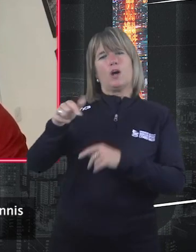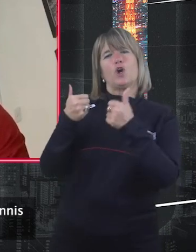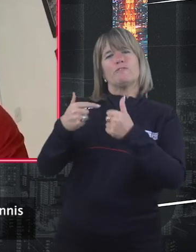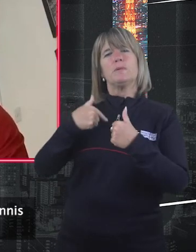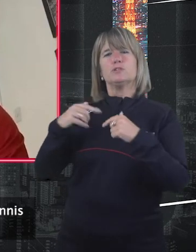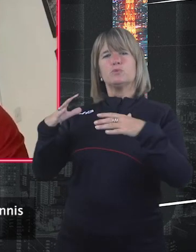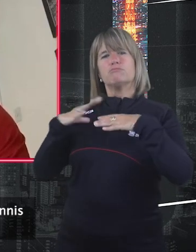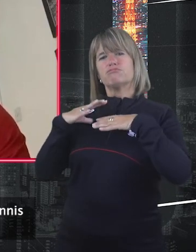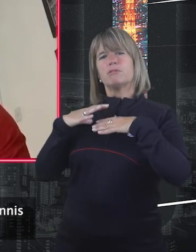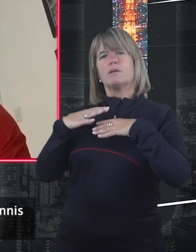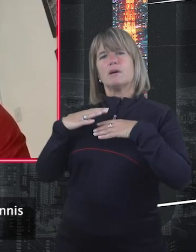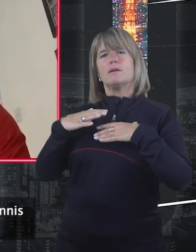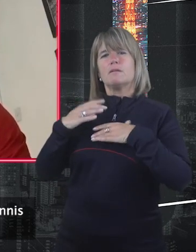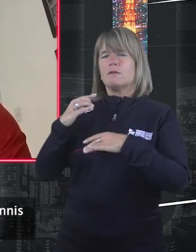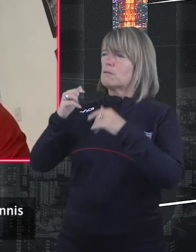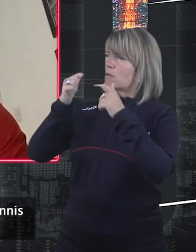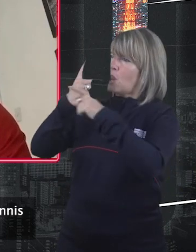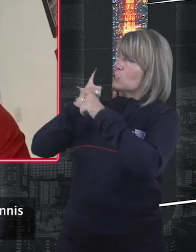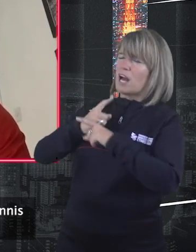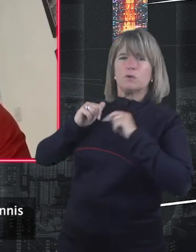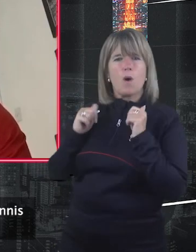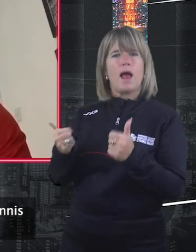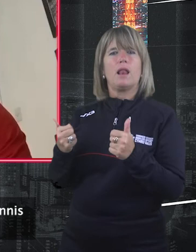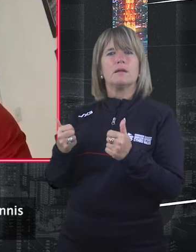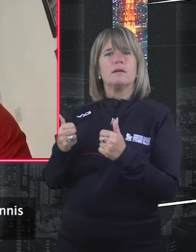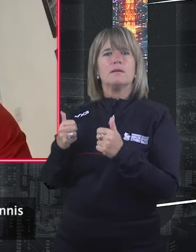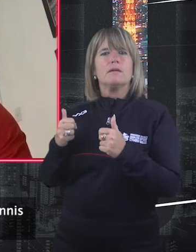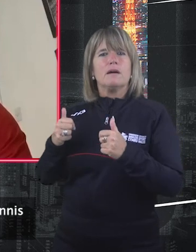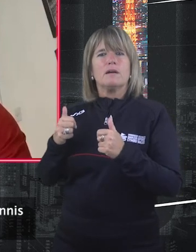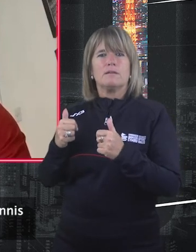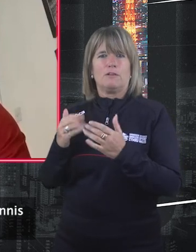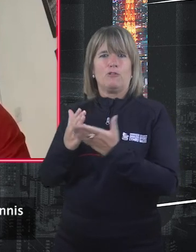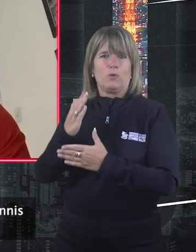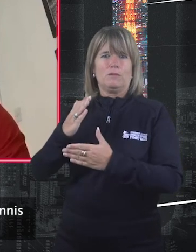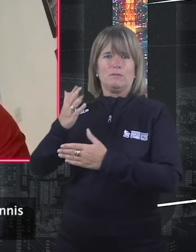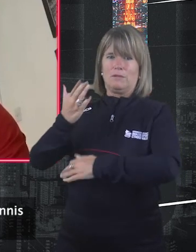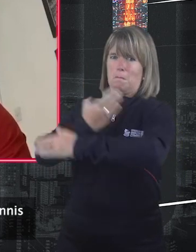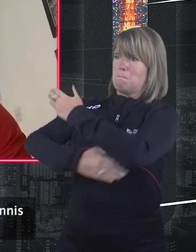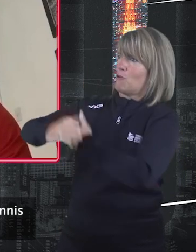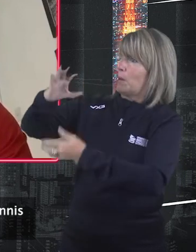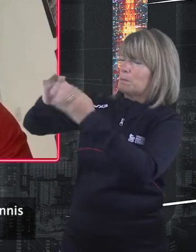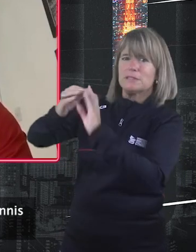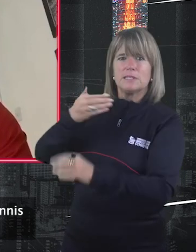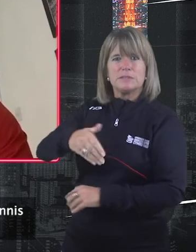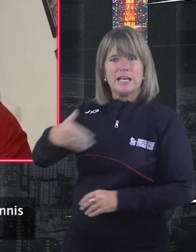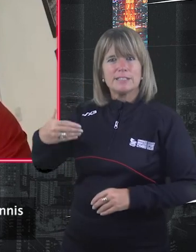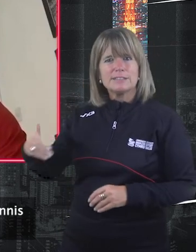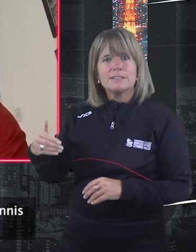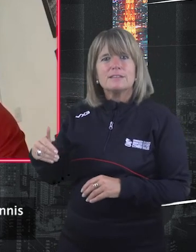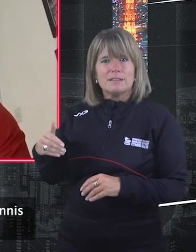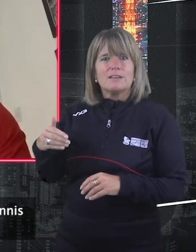then I was well looked after because I would Paralympics table tennis had